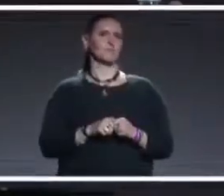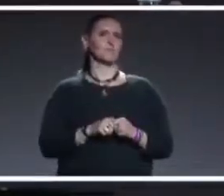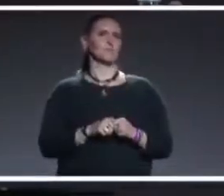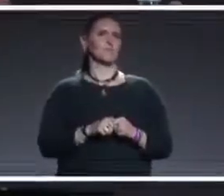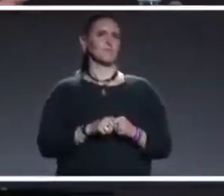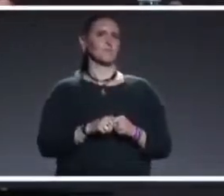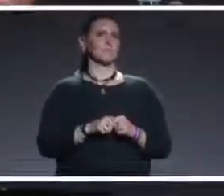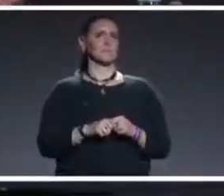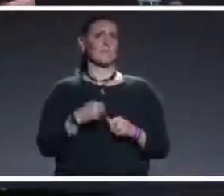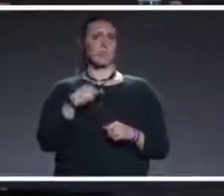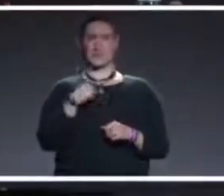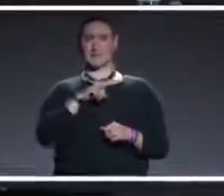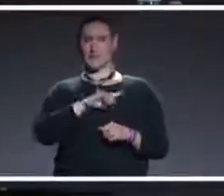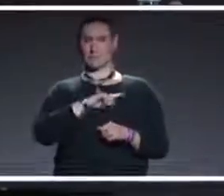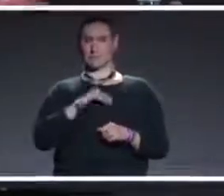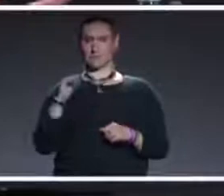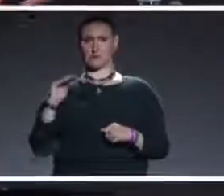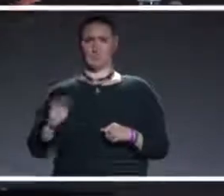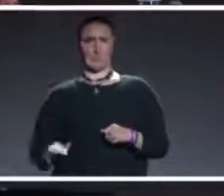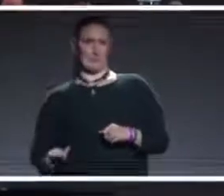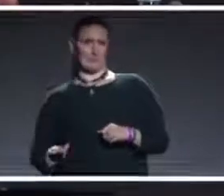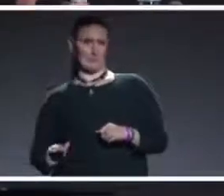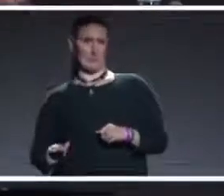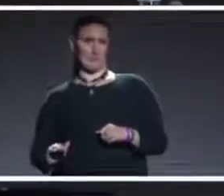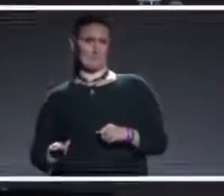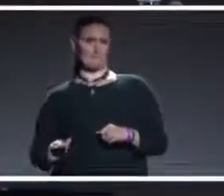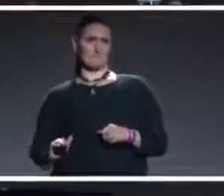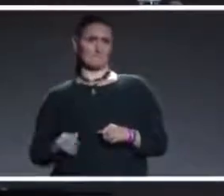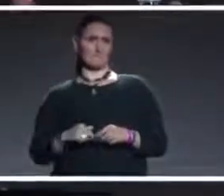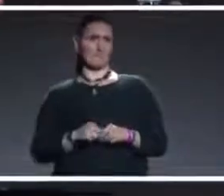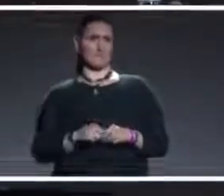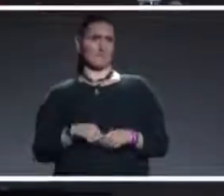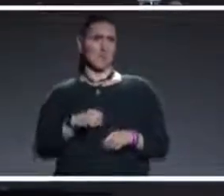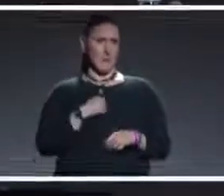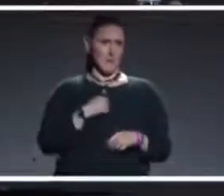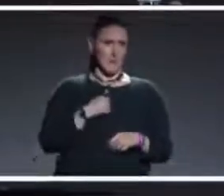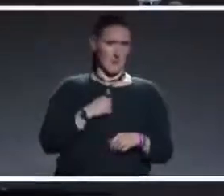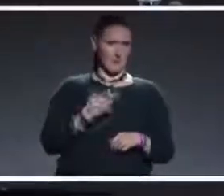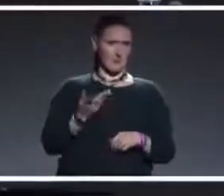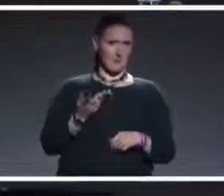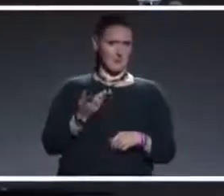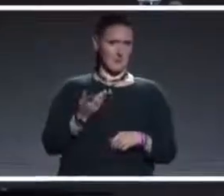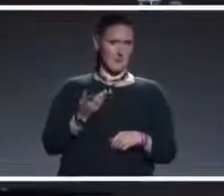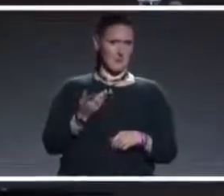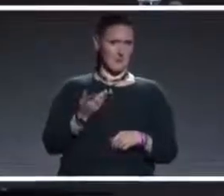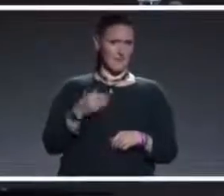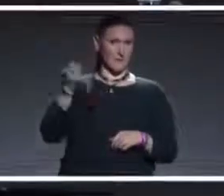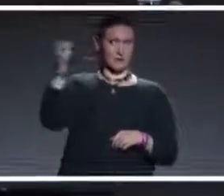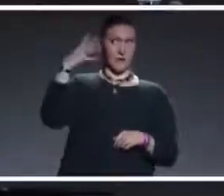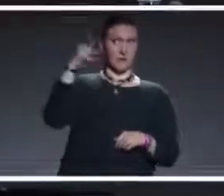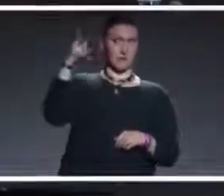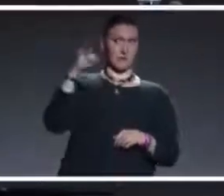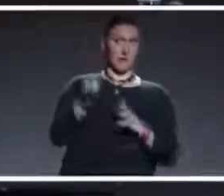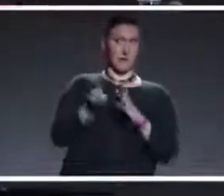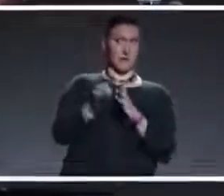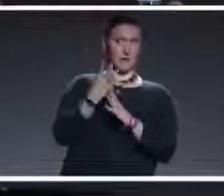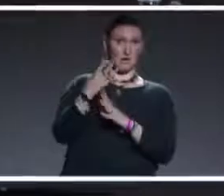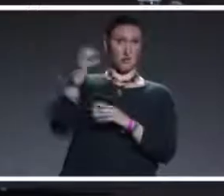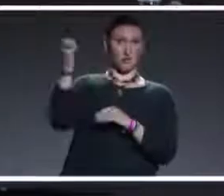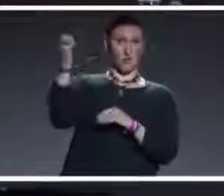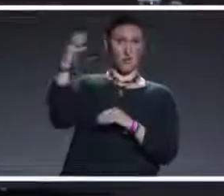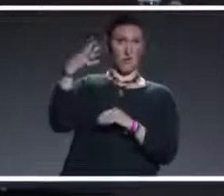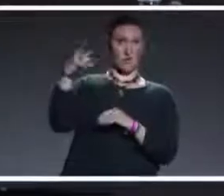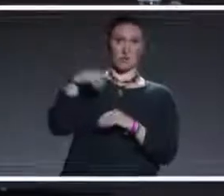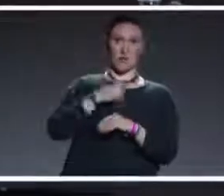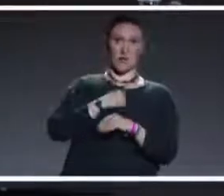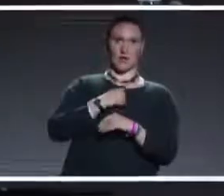I was afraid of the sun. I was afraid of natural light. I really loved control